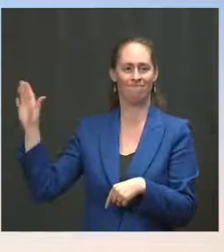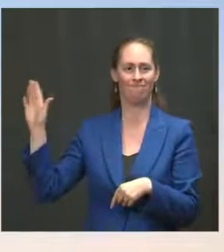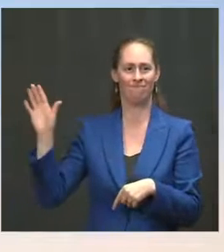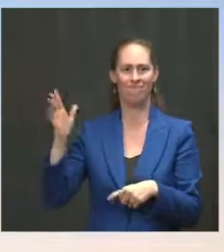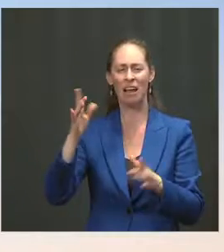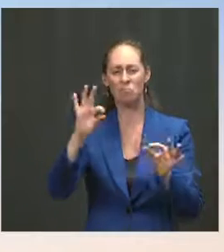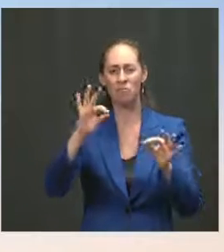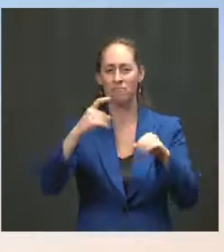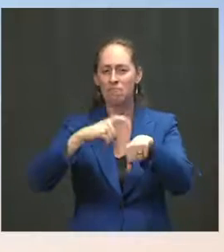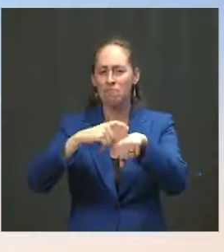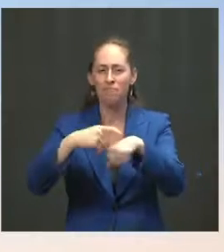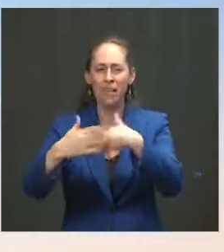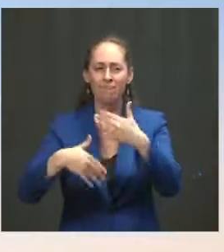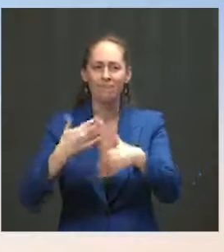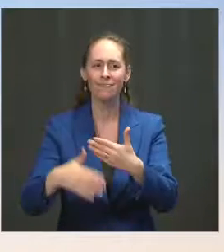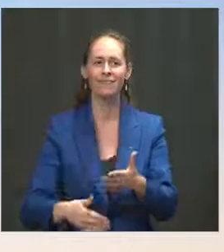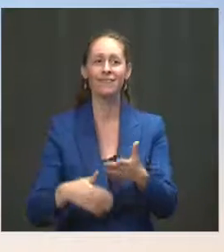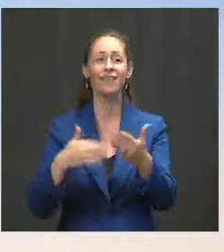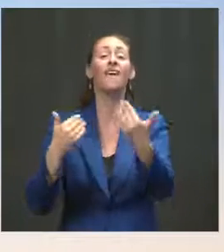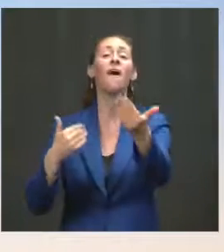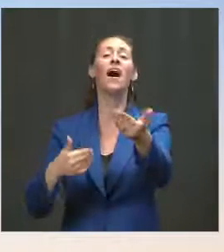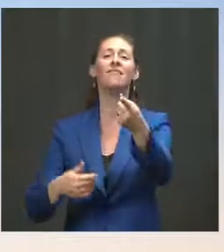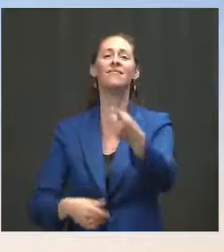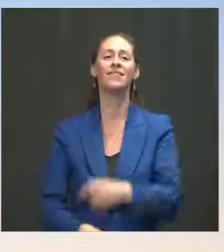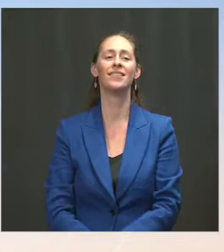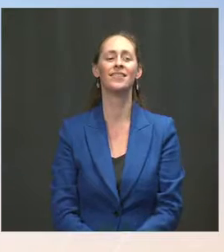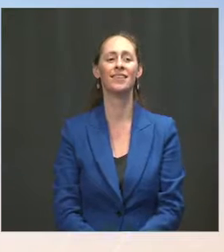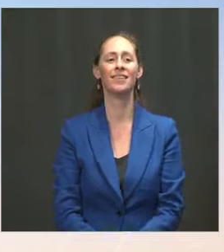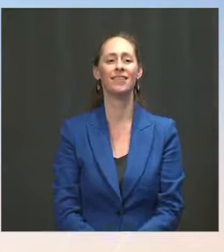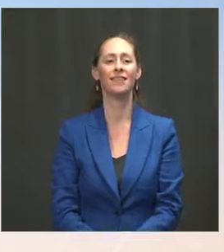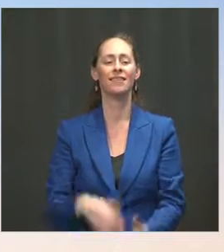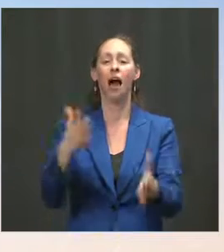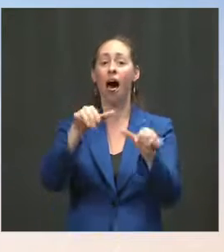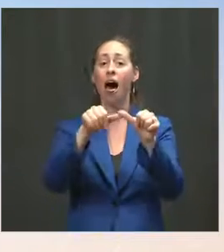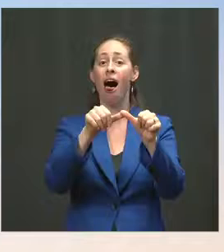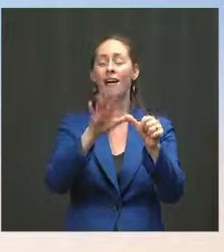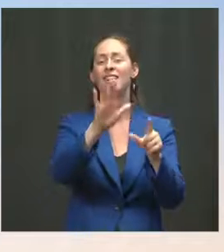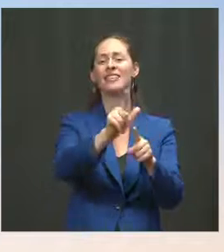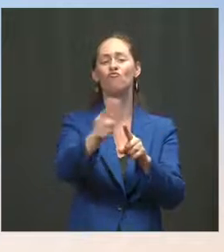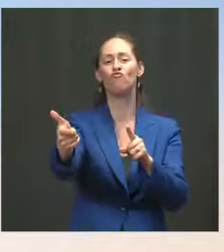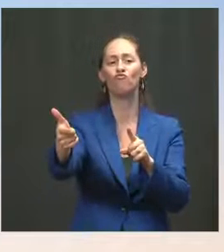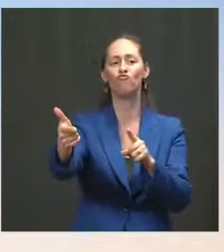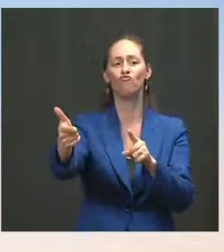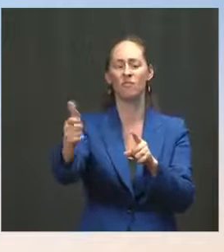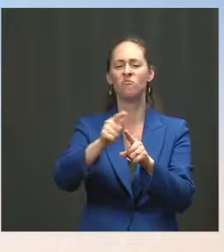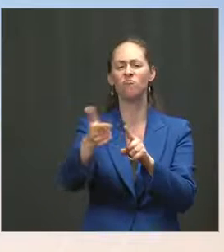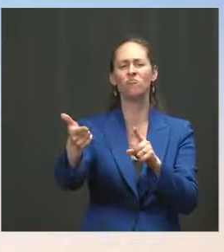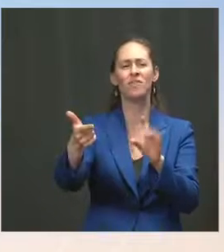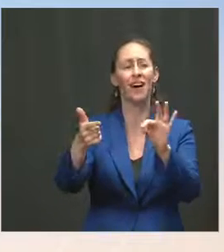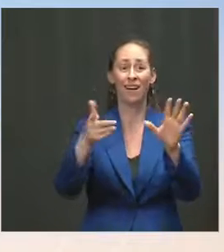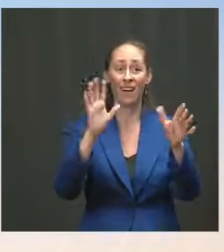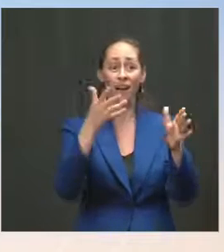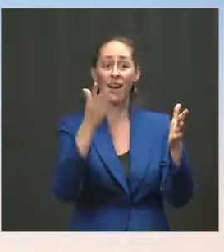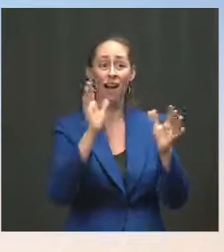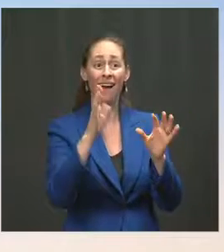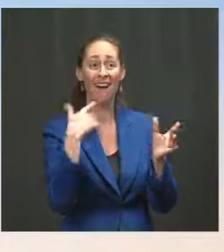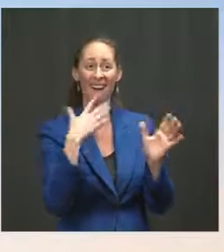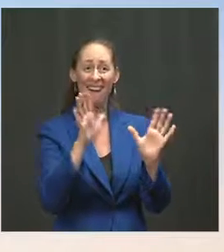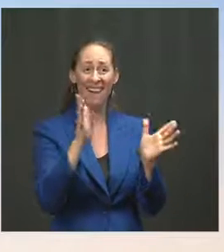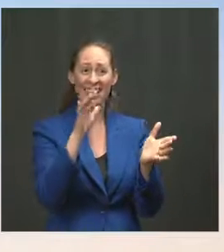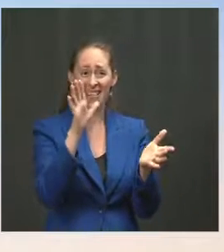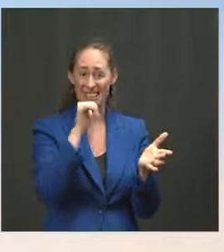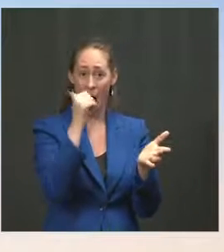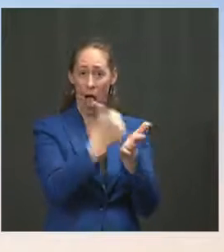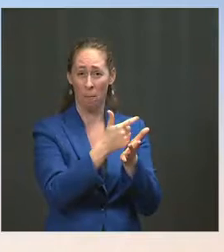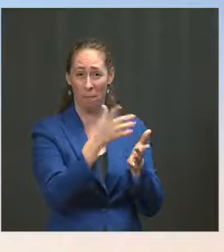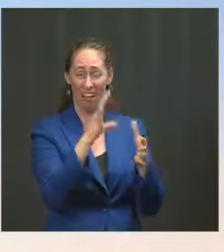Go ahead, Joey. Go ahead, Joey. Go ahead. I think we're going to move on so we can get to more people. Go ahead. It doesn't help to scream over people. Go ahead. Thanks, Jen. I